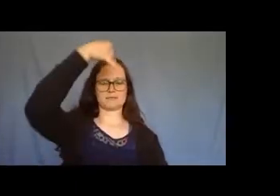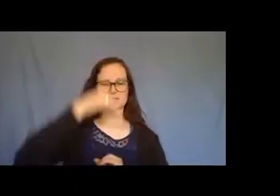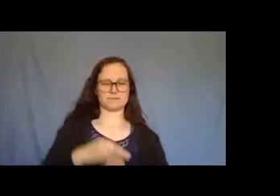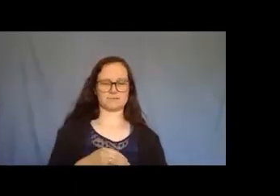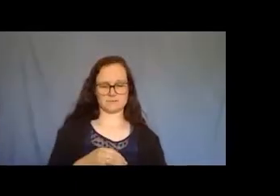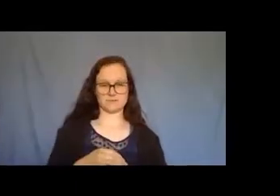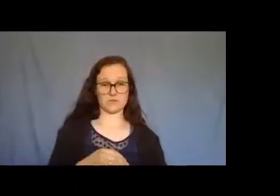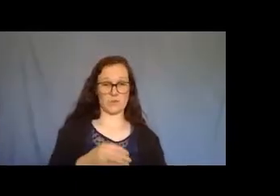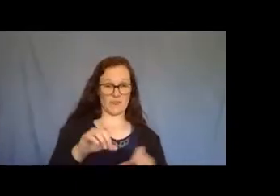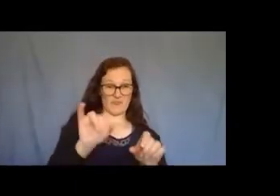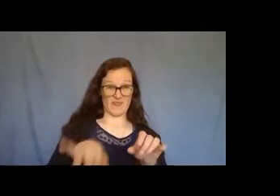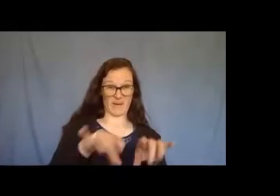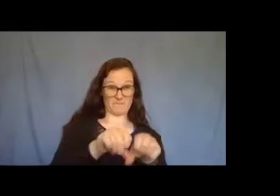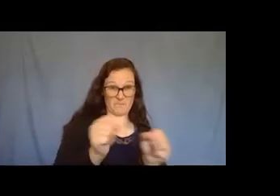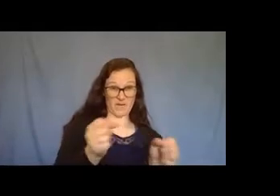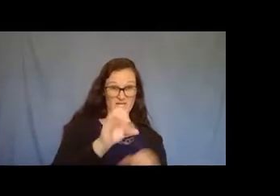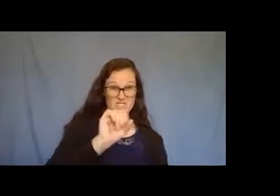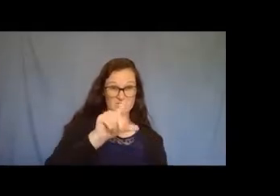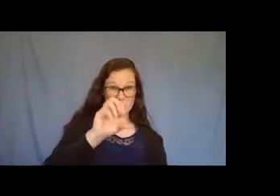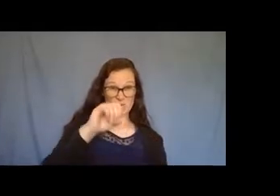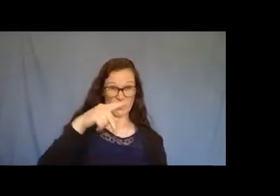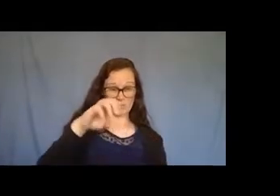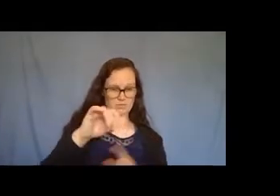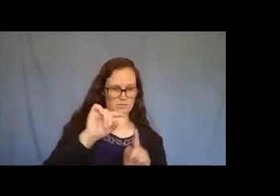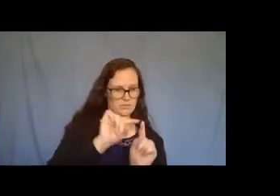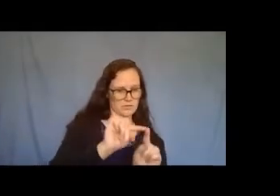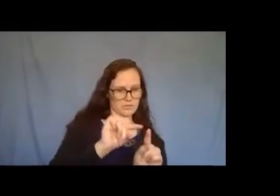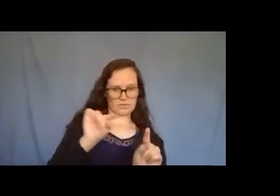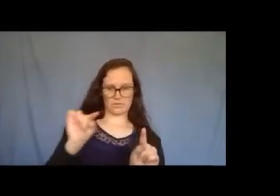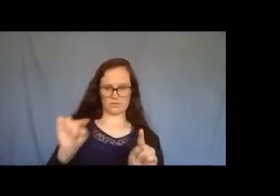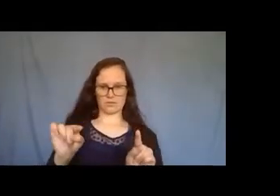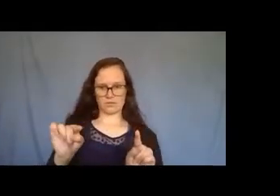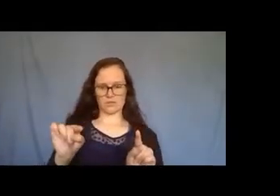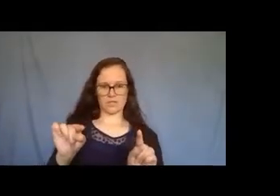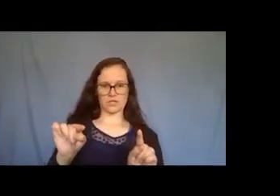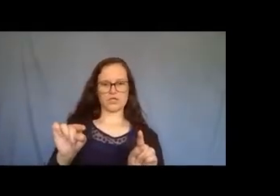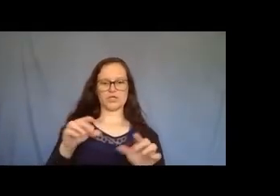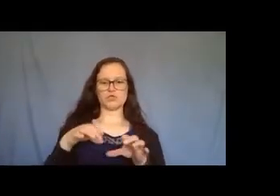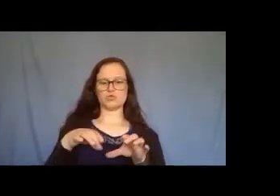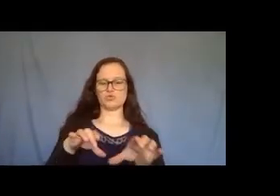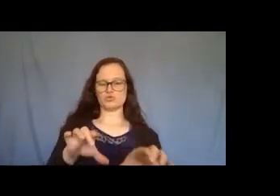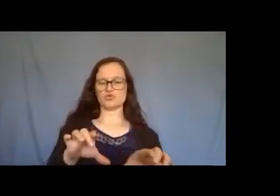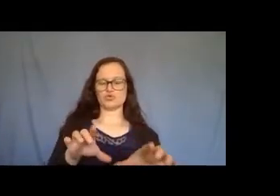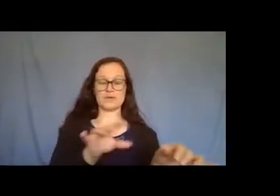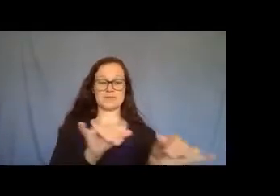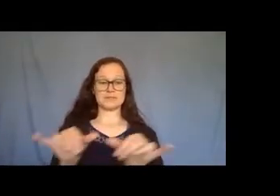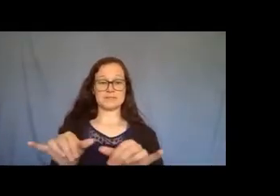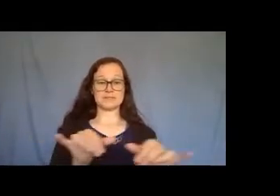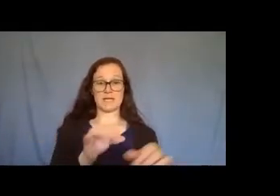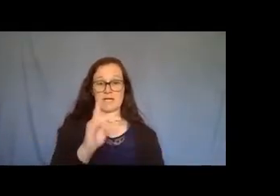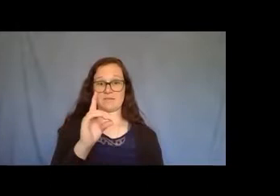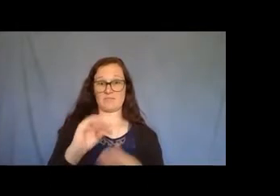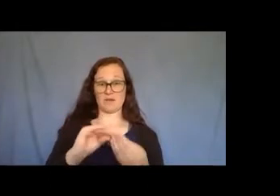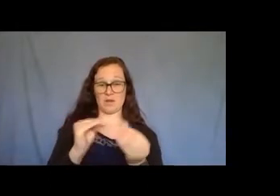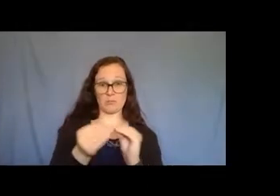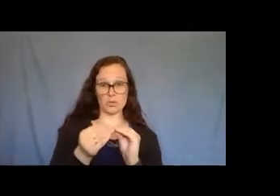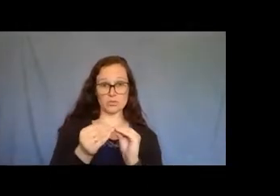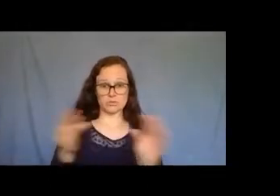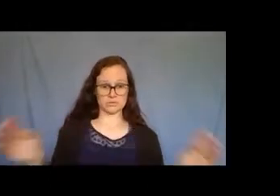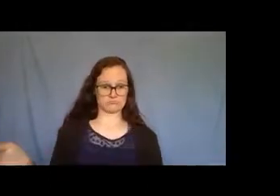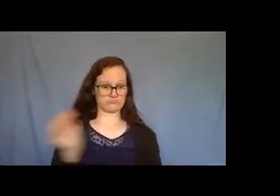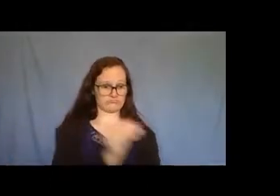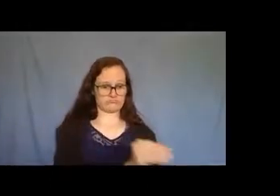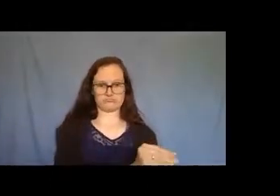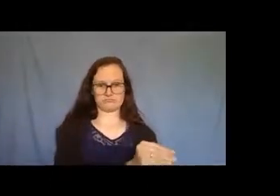slope are validated by doing a bootstrap analysis where you take the same data set, reorder it, and see